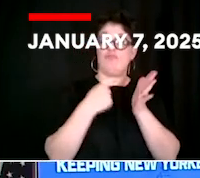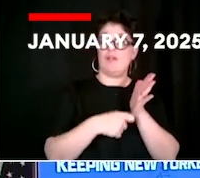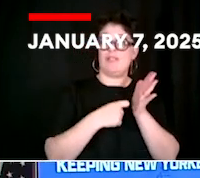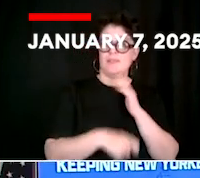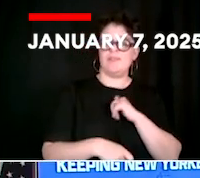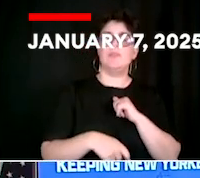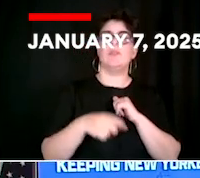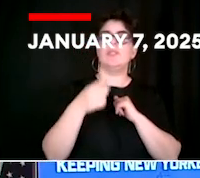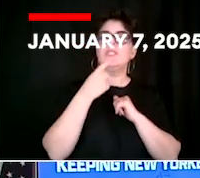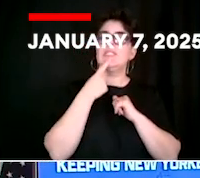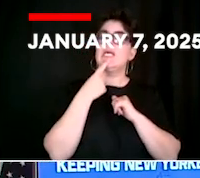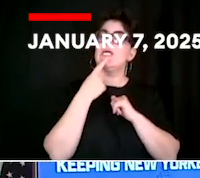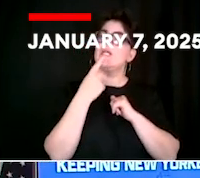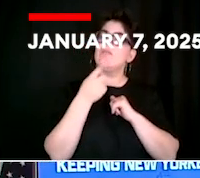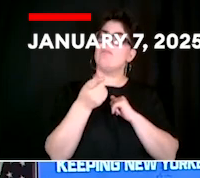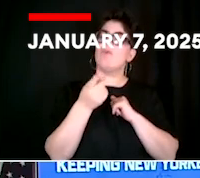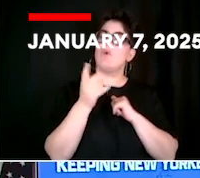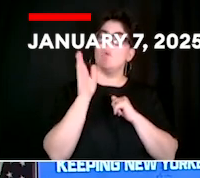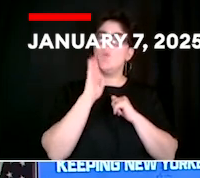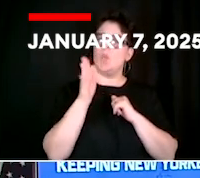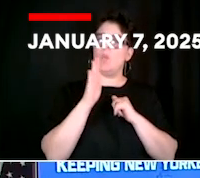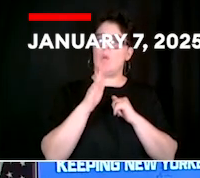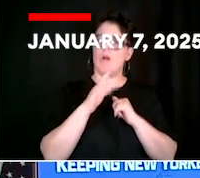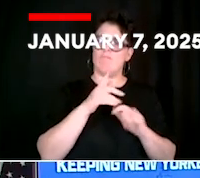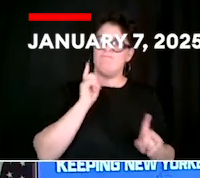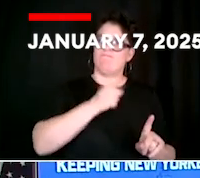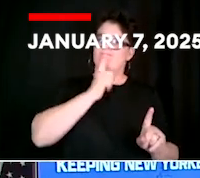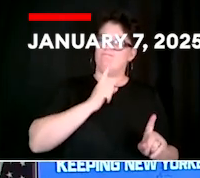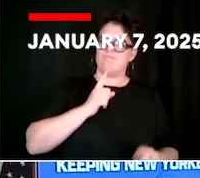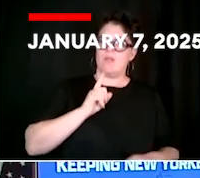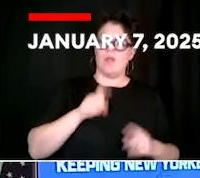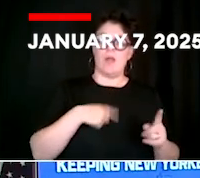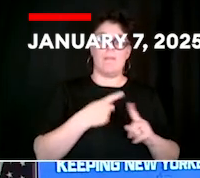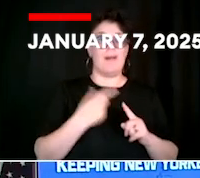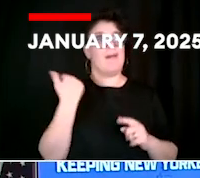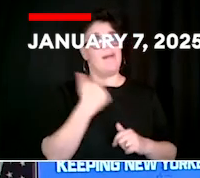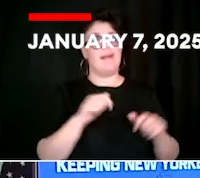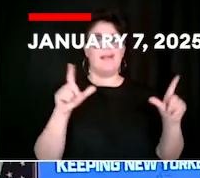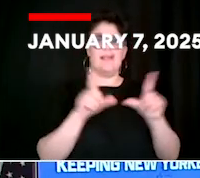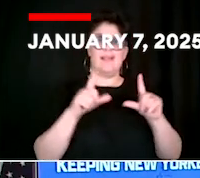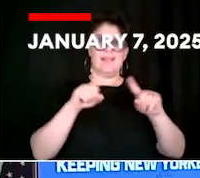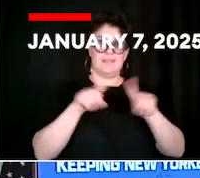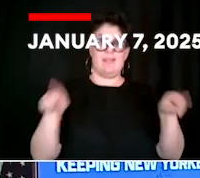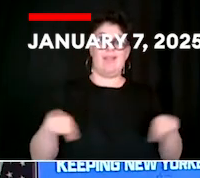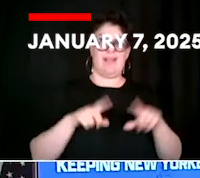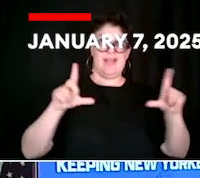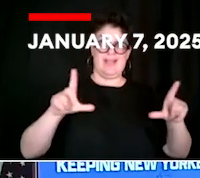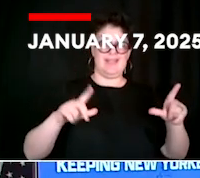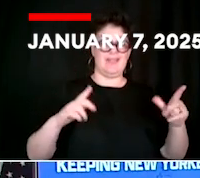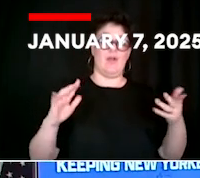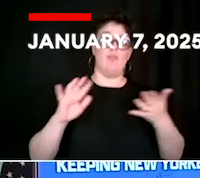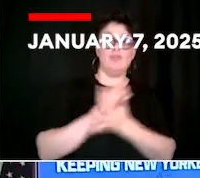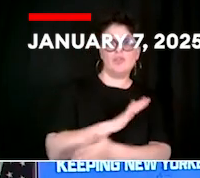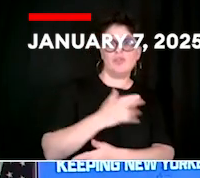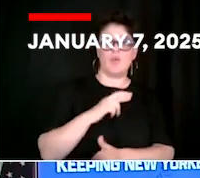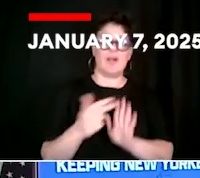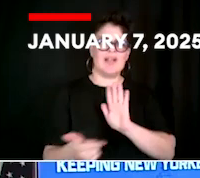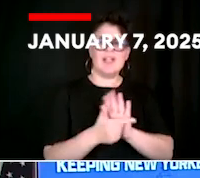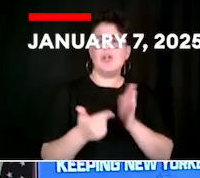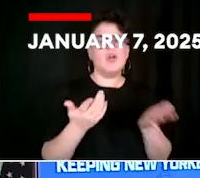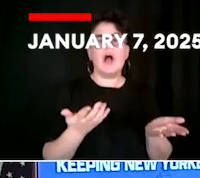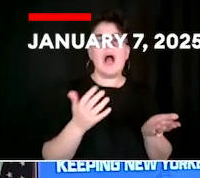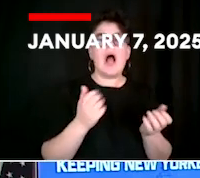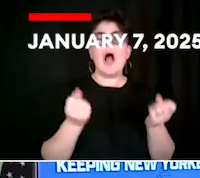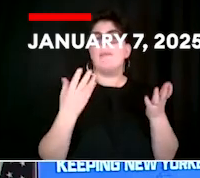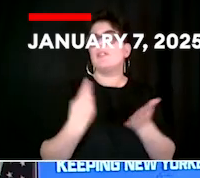are obscured or, I guess, illegal. What is the plan there? How much do you hope to raise? And